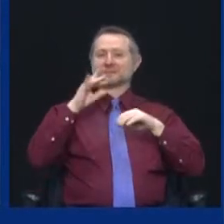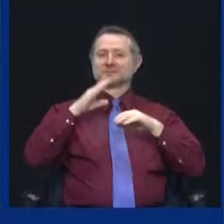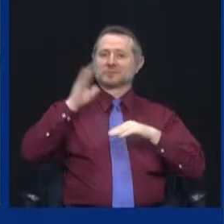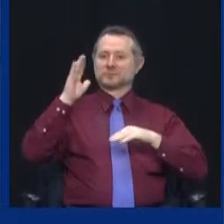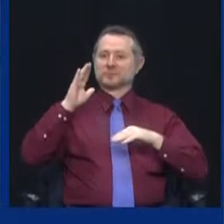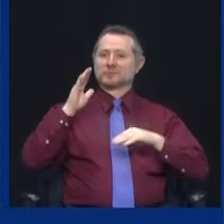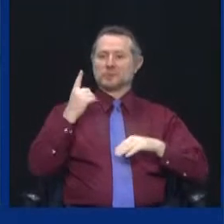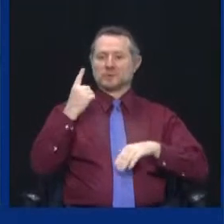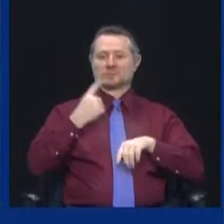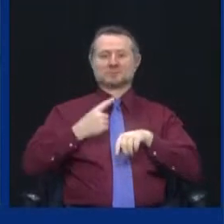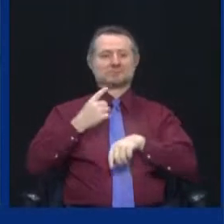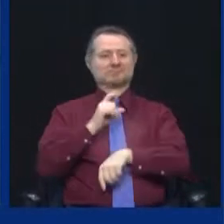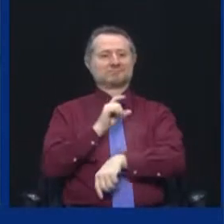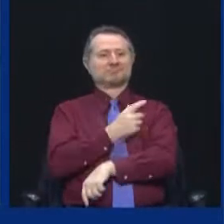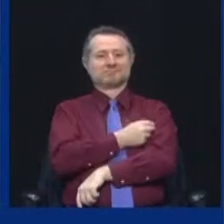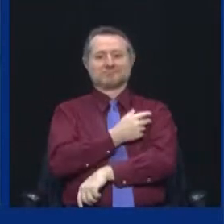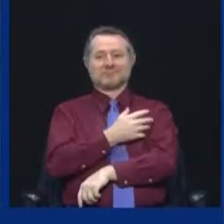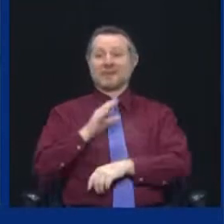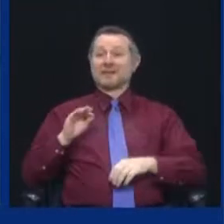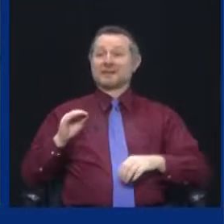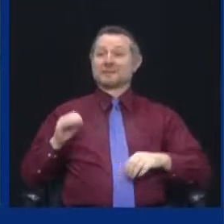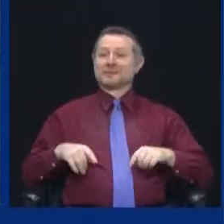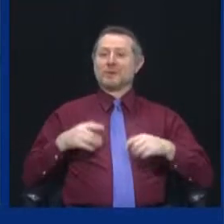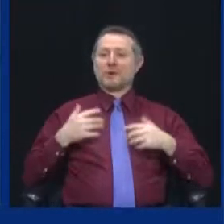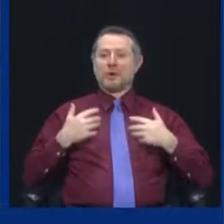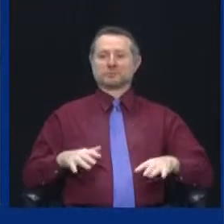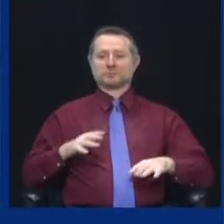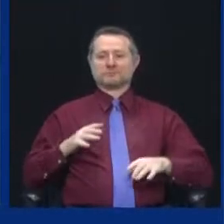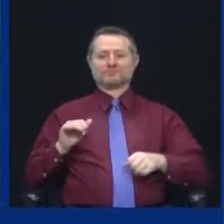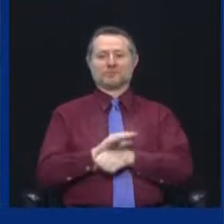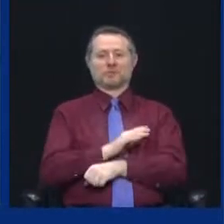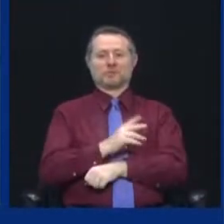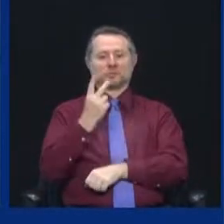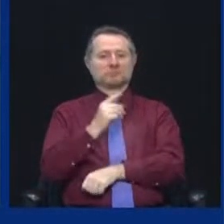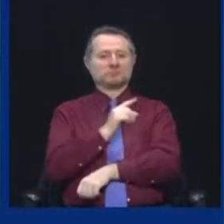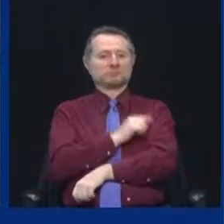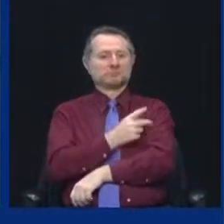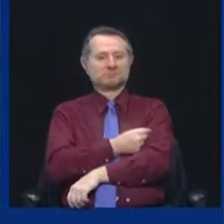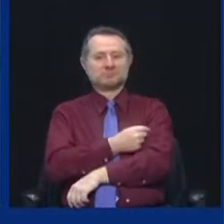50% of the people in the state are now fully vaccinated. But